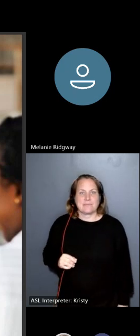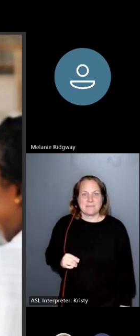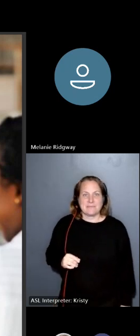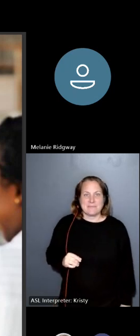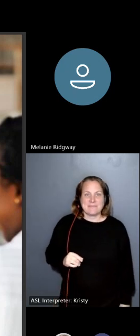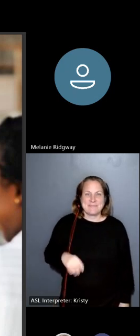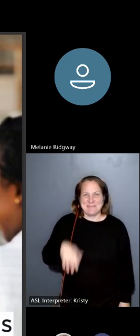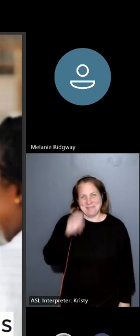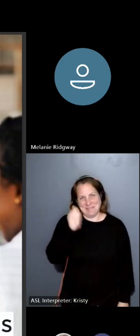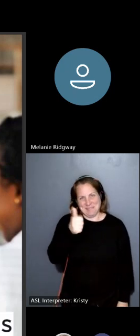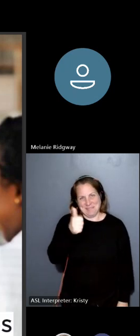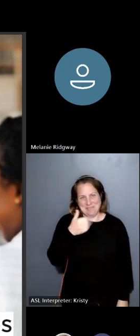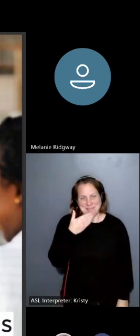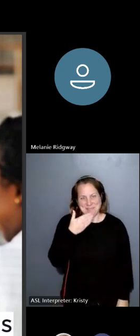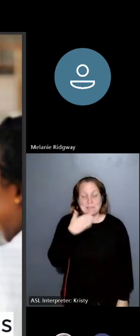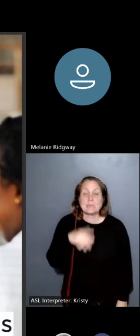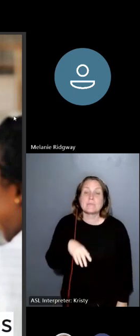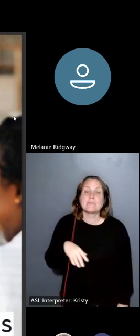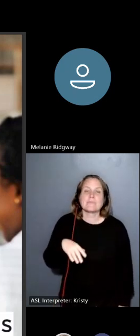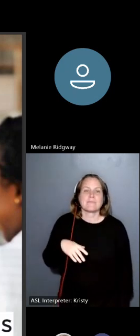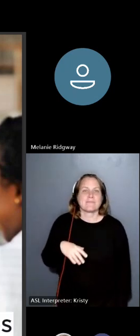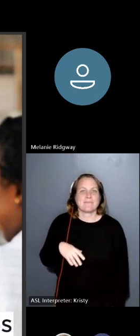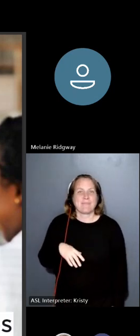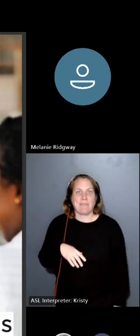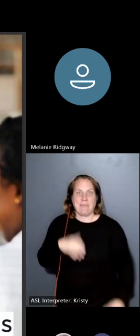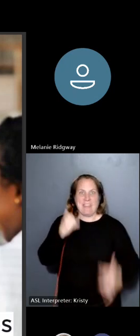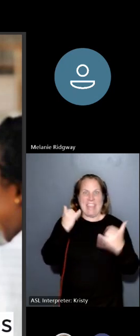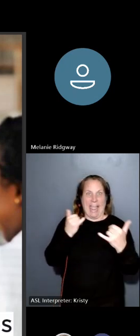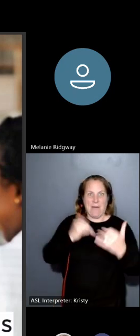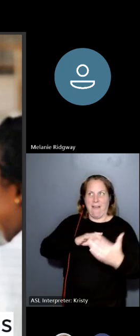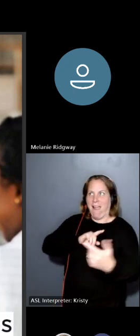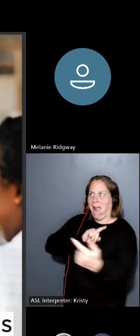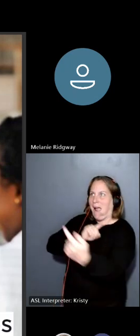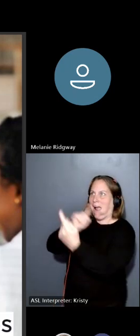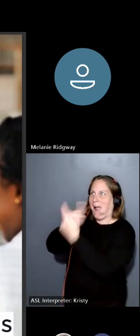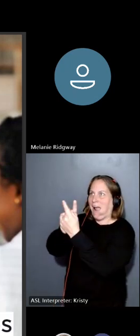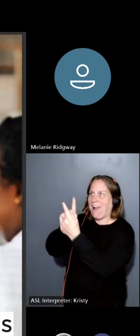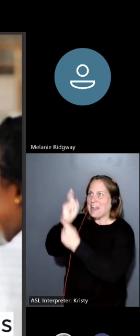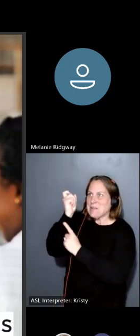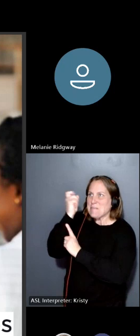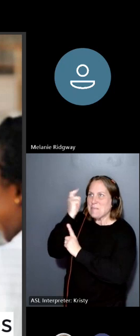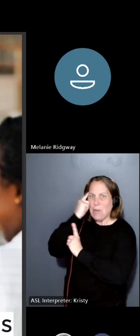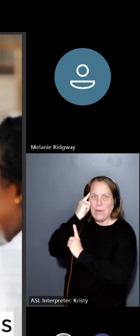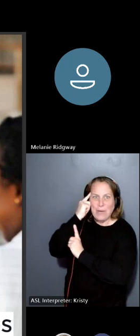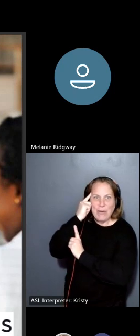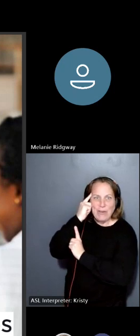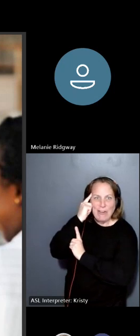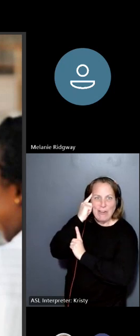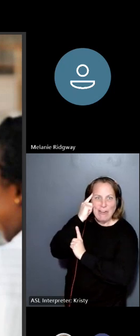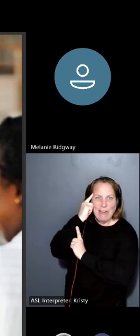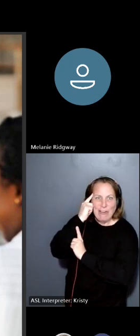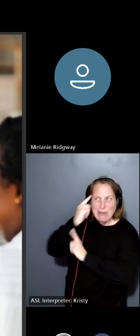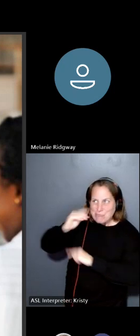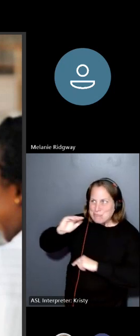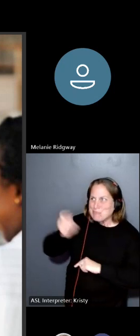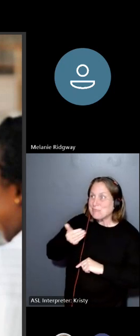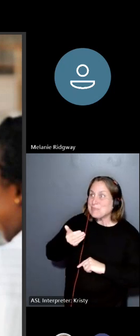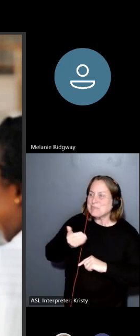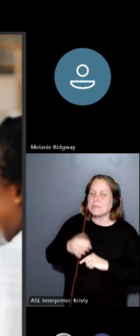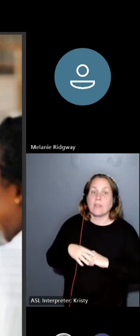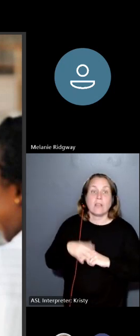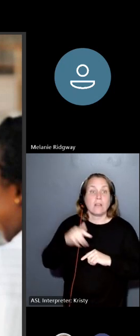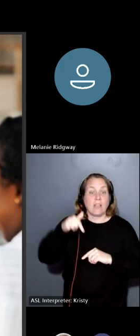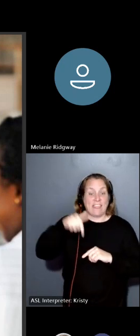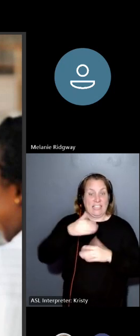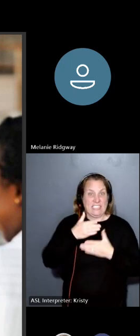Okay, thank you. Greeting an employer. This section is 4 minutes. Is